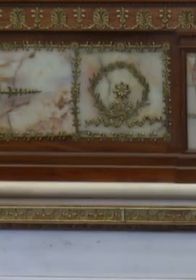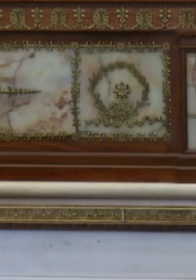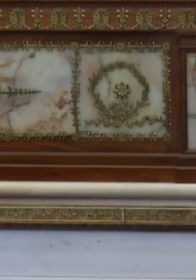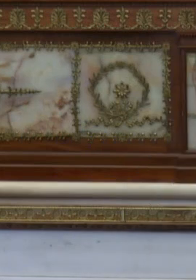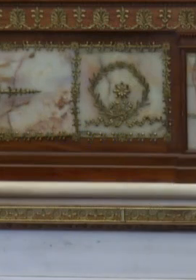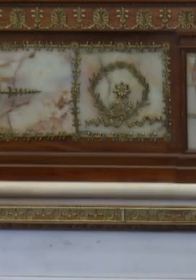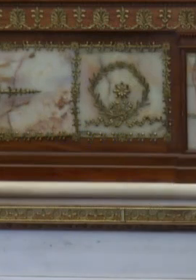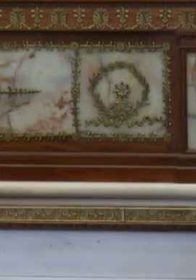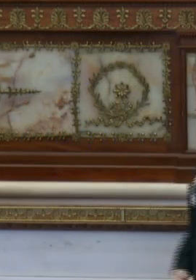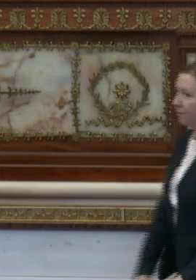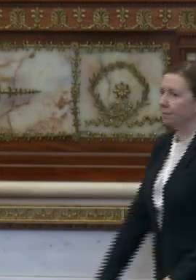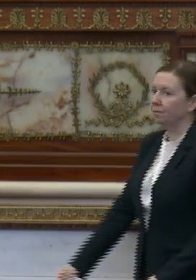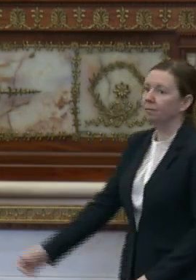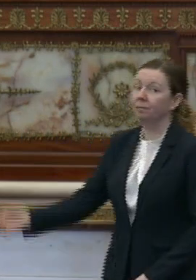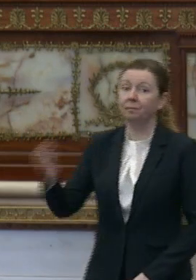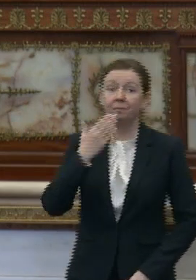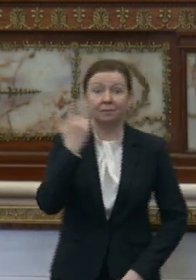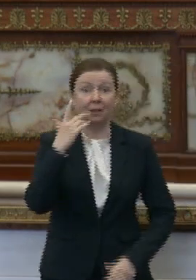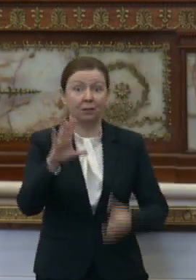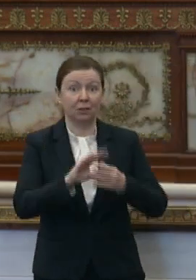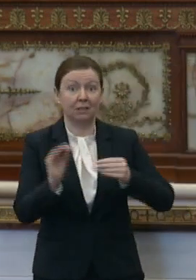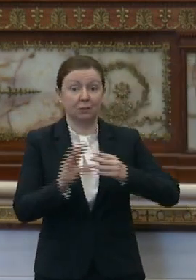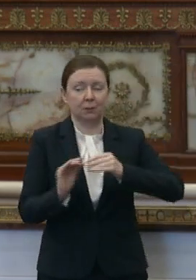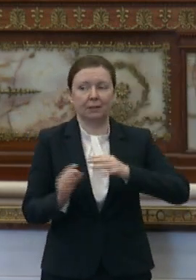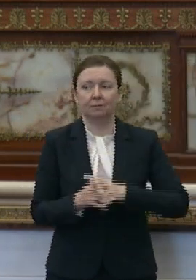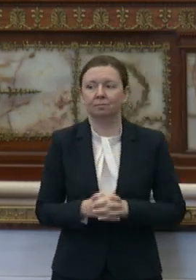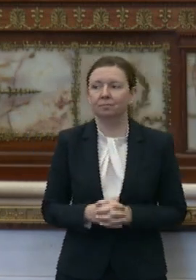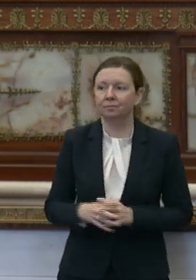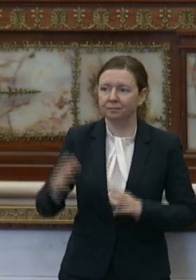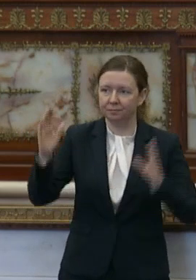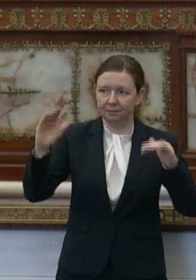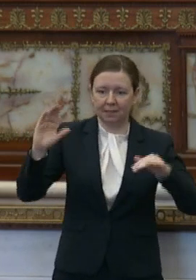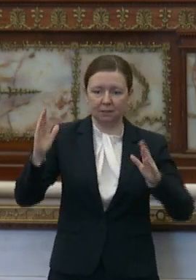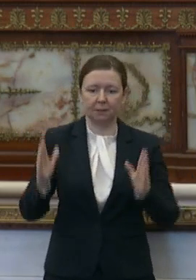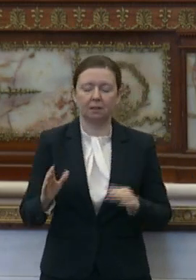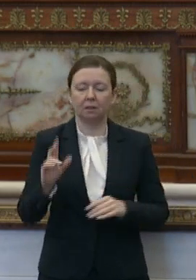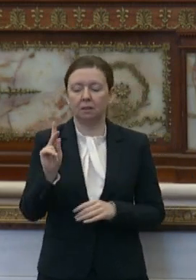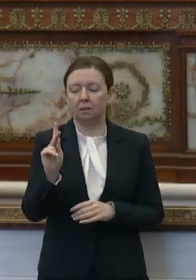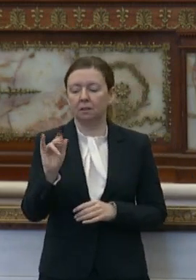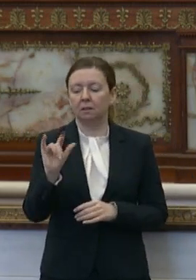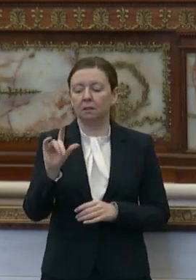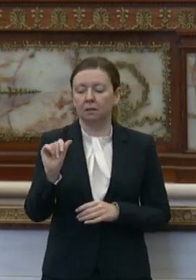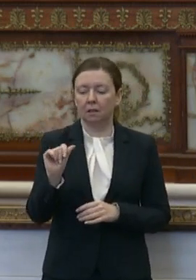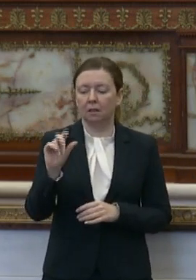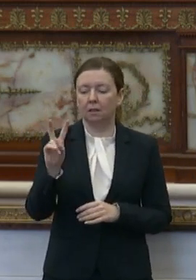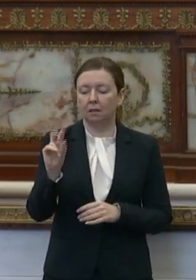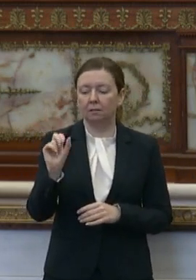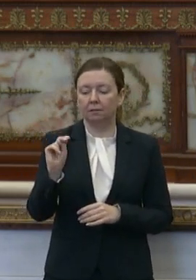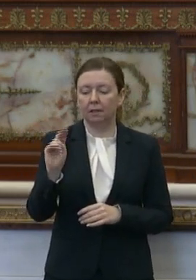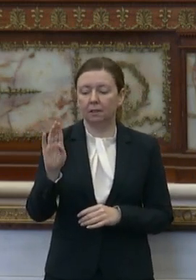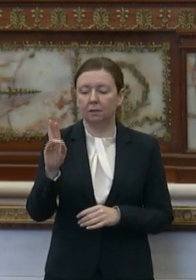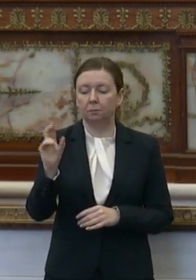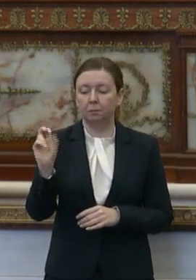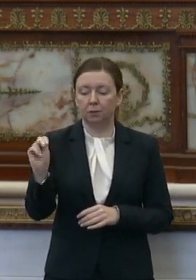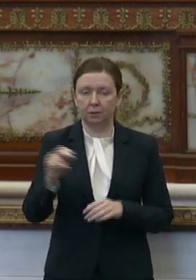Thank you. Thanks for your testimony. The next speaker is Kyla Van Buren.